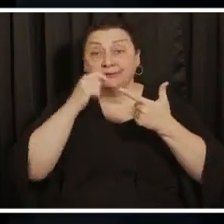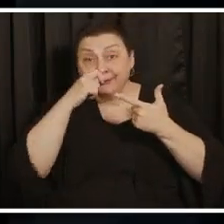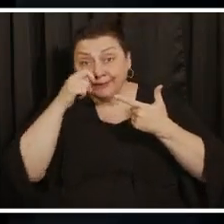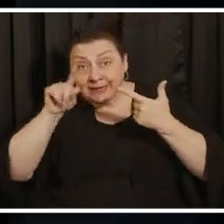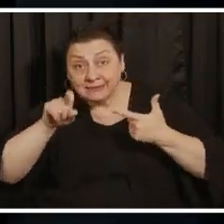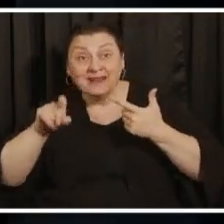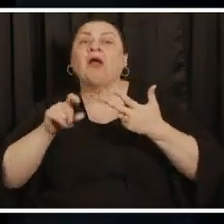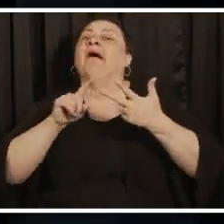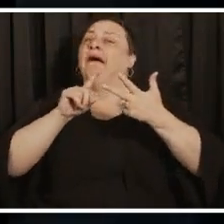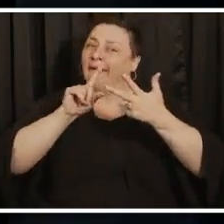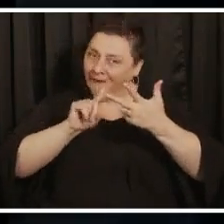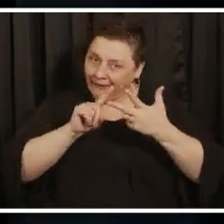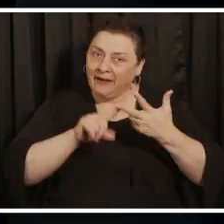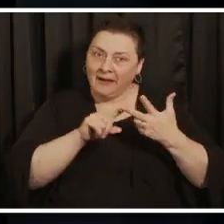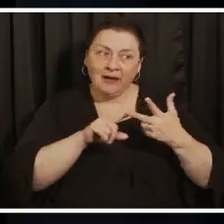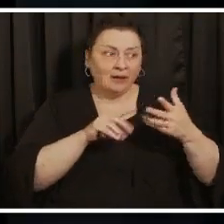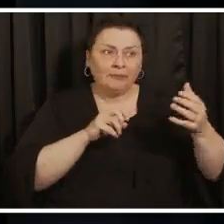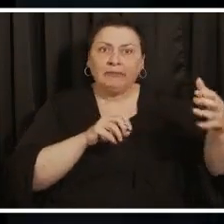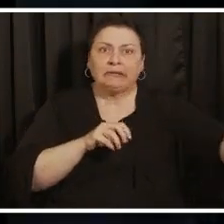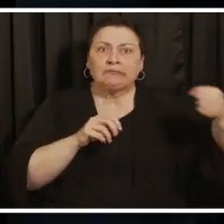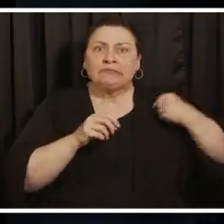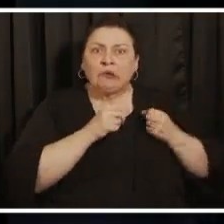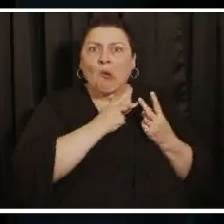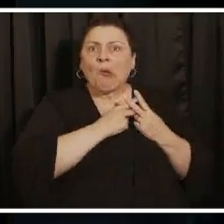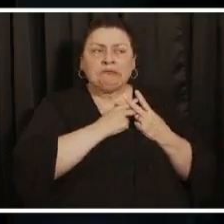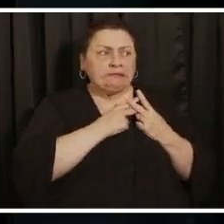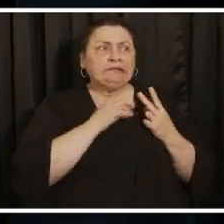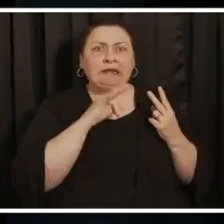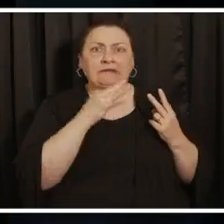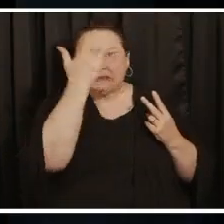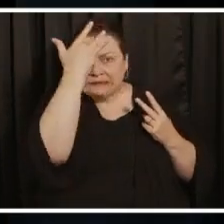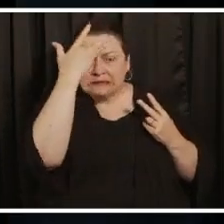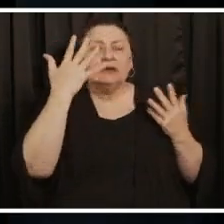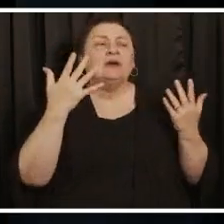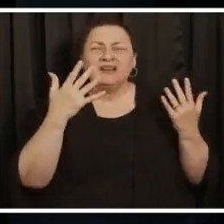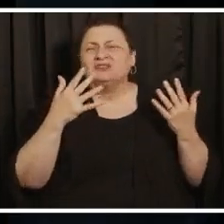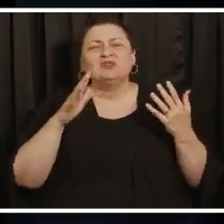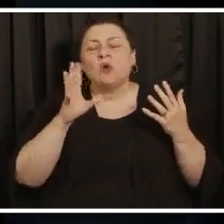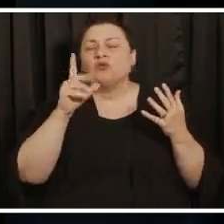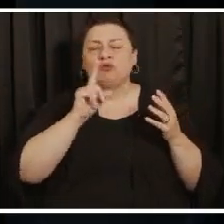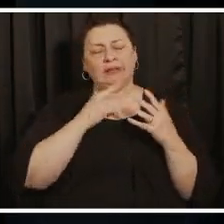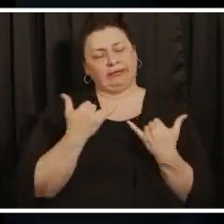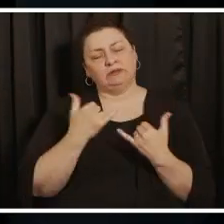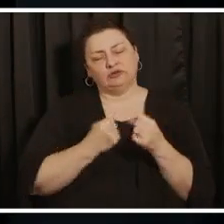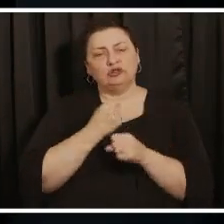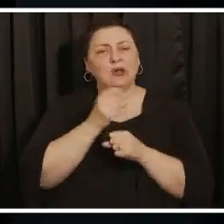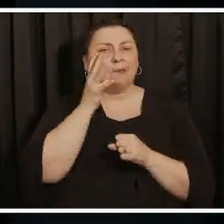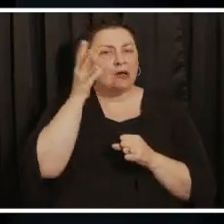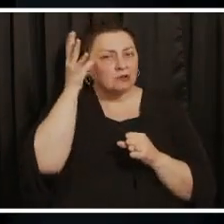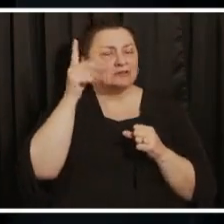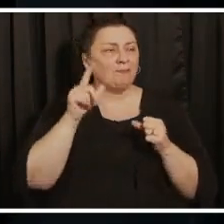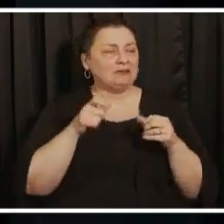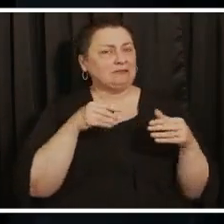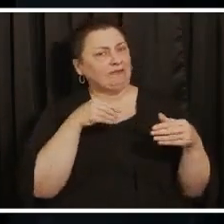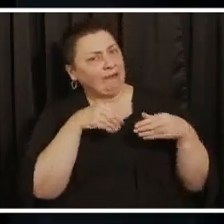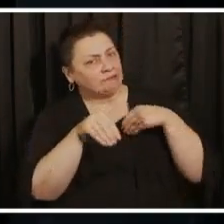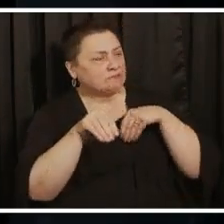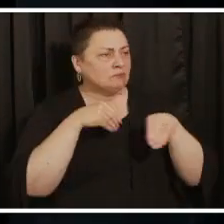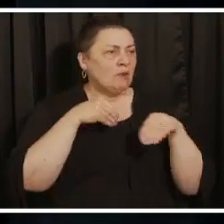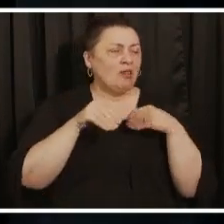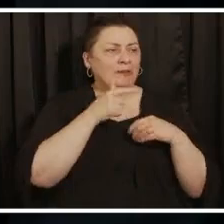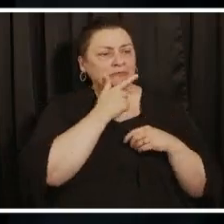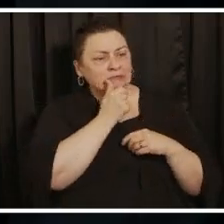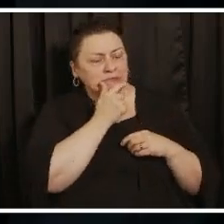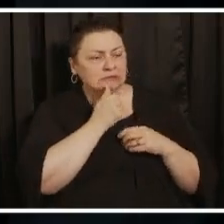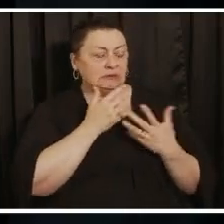it's the only one, but that is one of the techniques to do it. So parents should be flexible this year. There might be periods of time where for 10